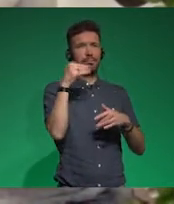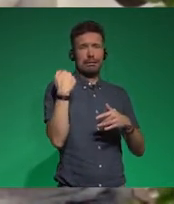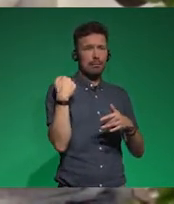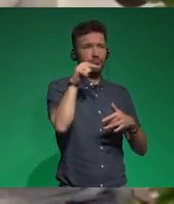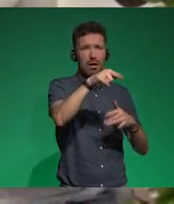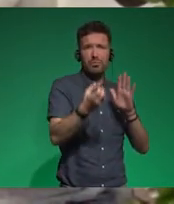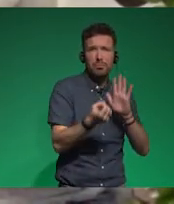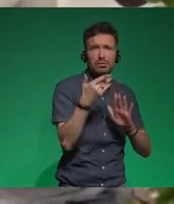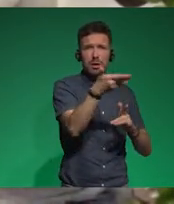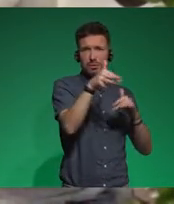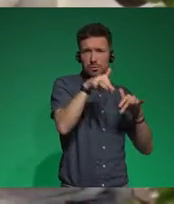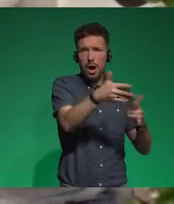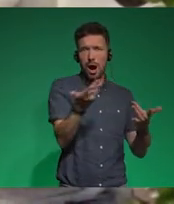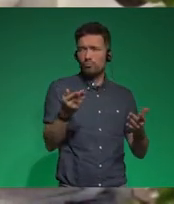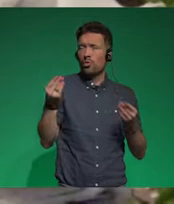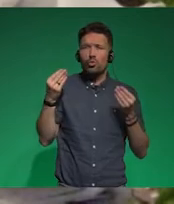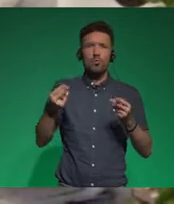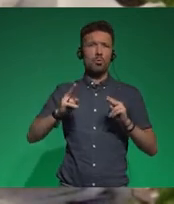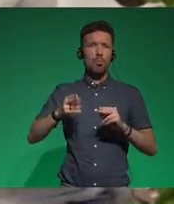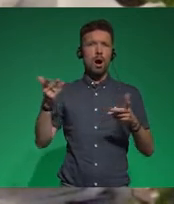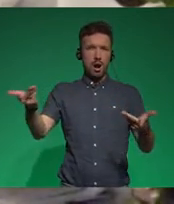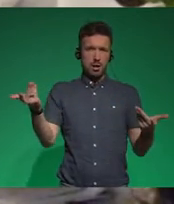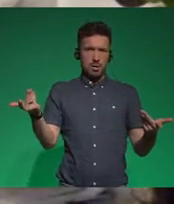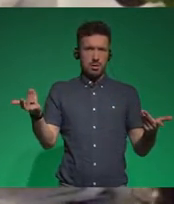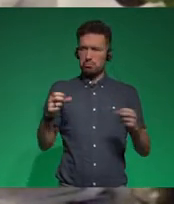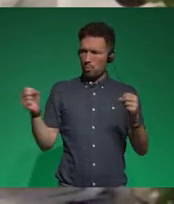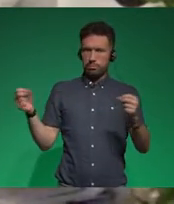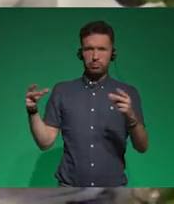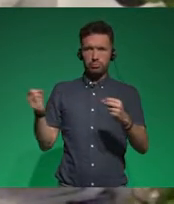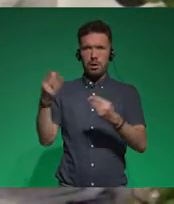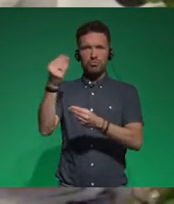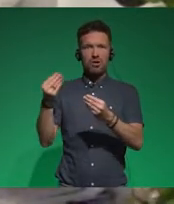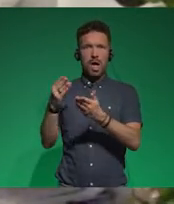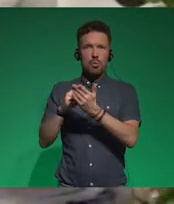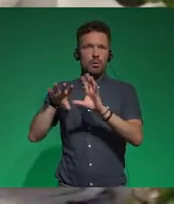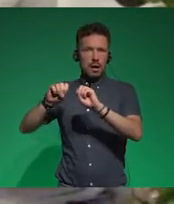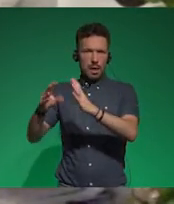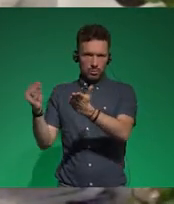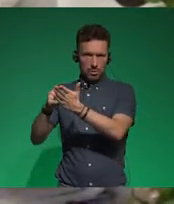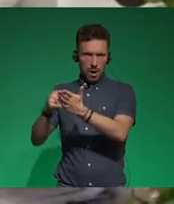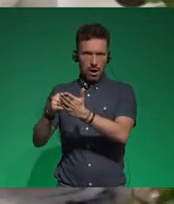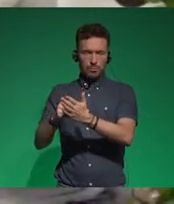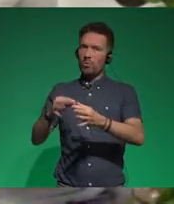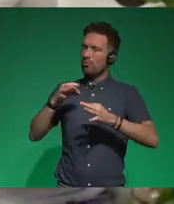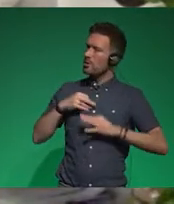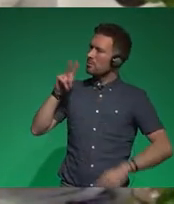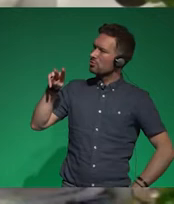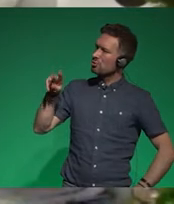So that was that's something very interesting for me of this kind